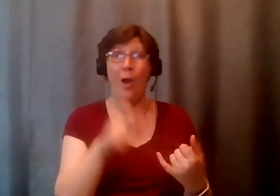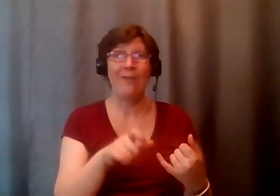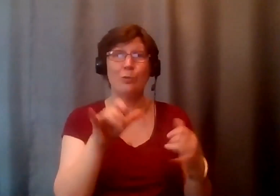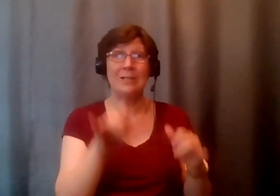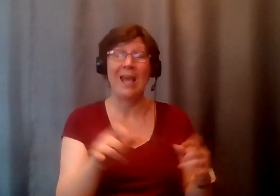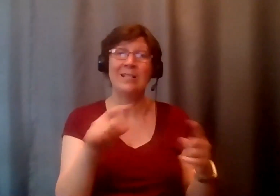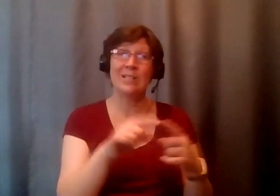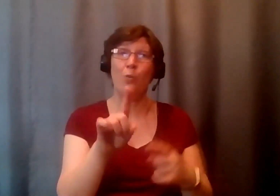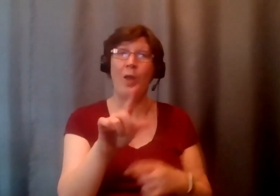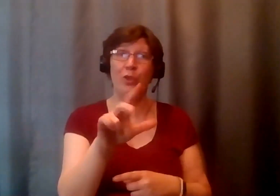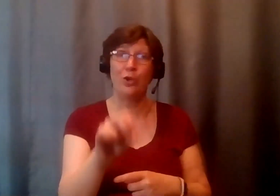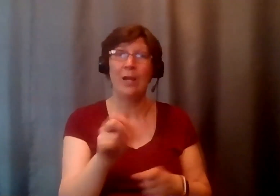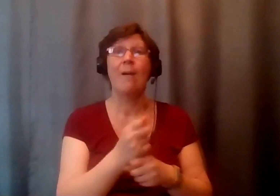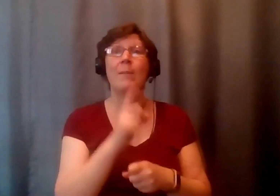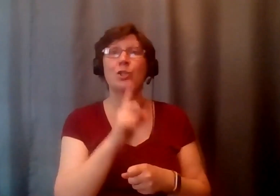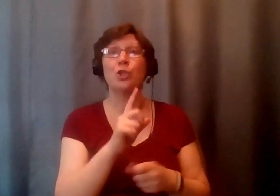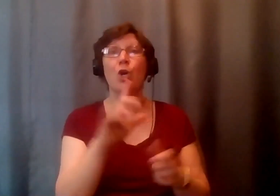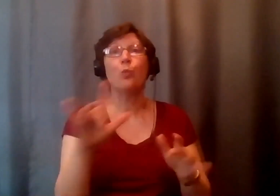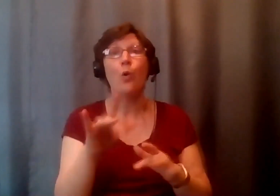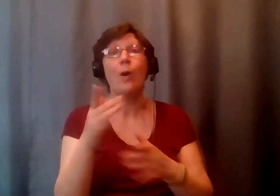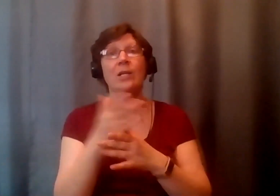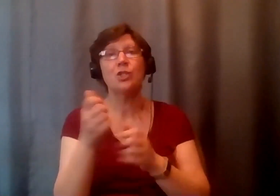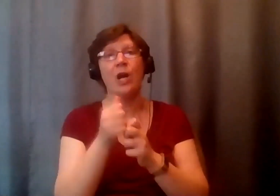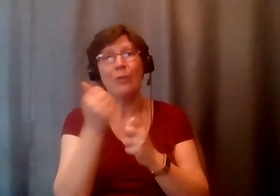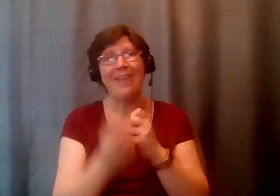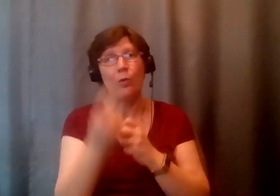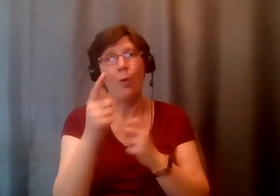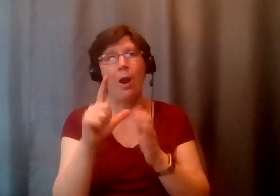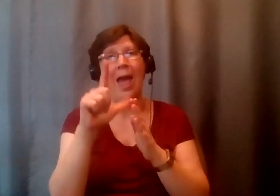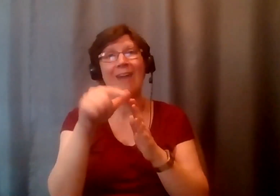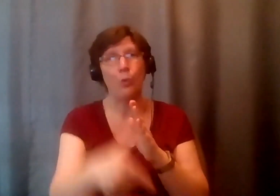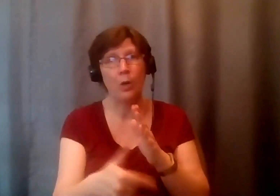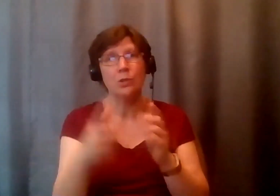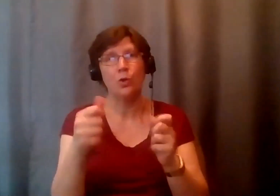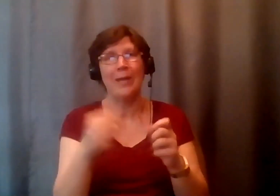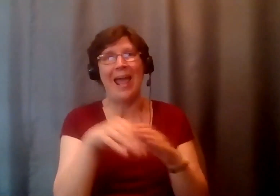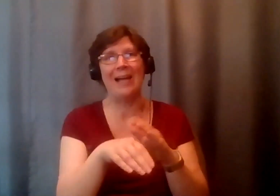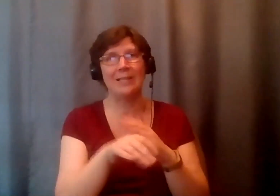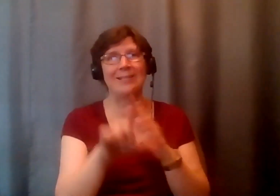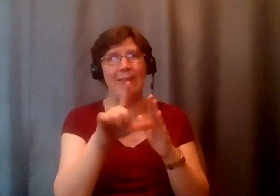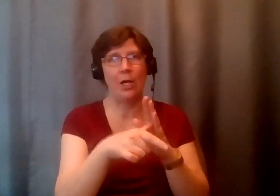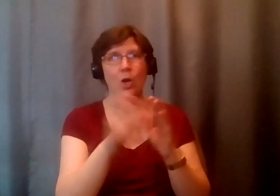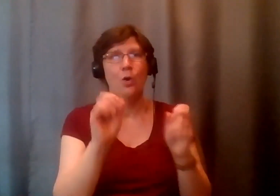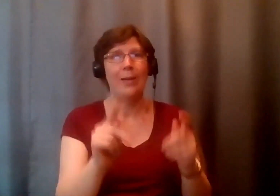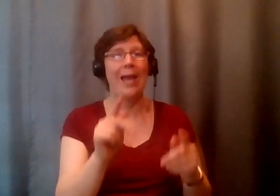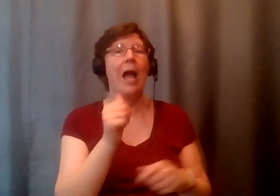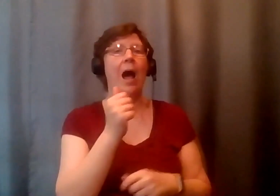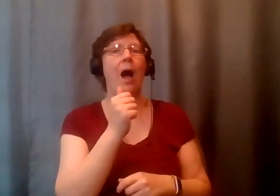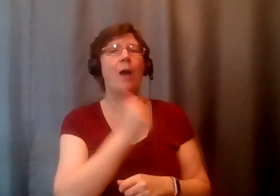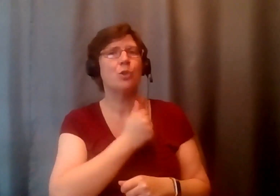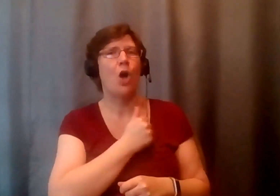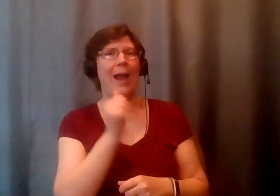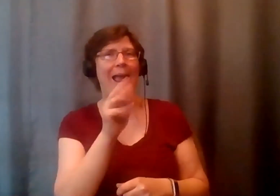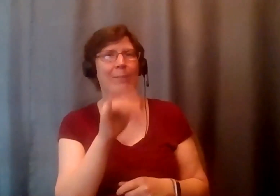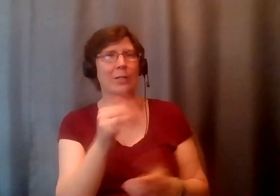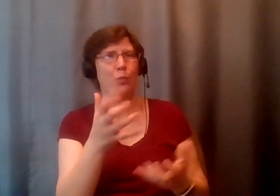make sure that the recording is shared with everybody afterwards so that you can access it afterwards. Sorry, Amy, did you want to say something? Yeah,